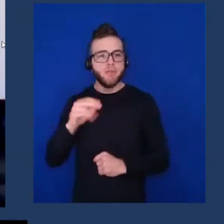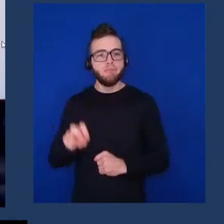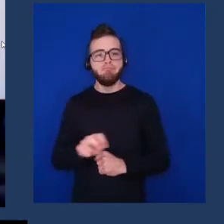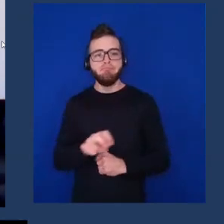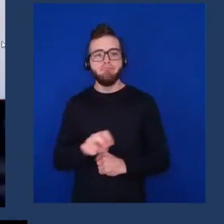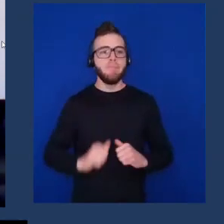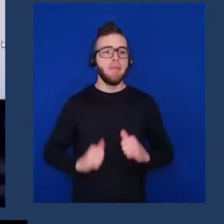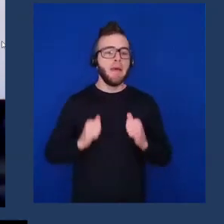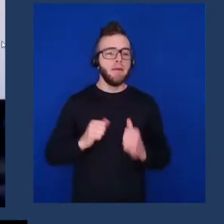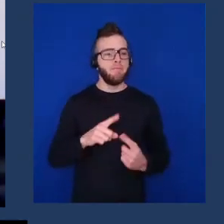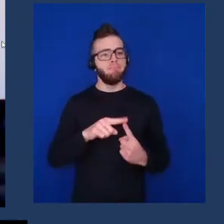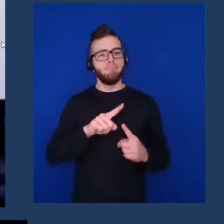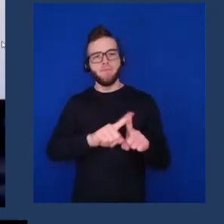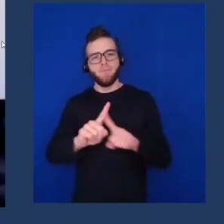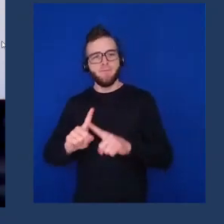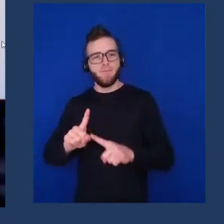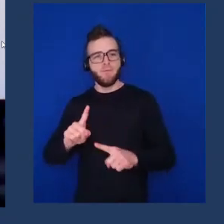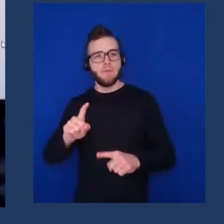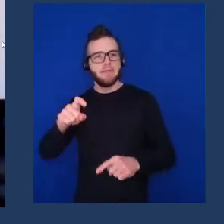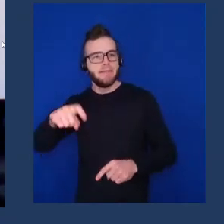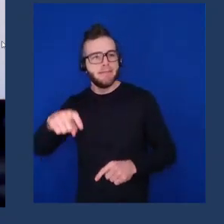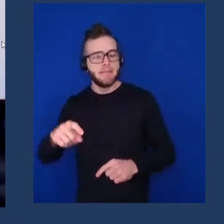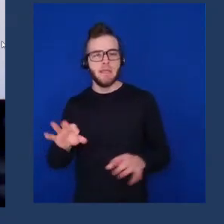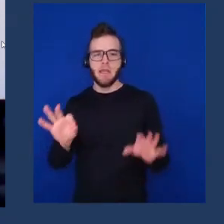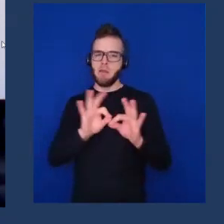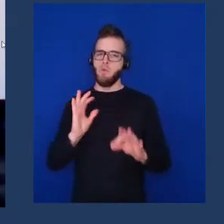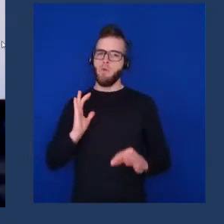our technology is personalized. And so, what I'm